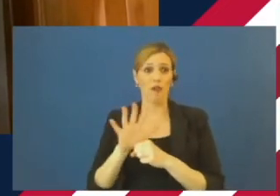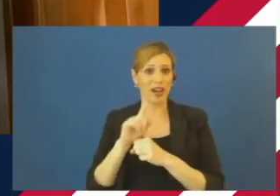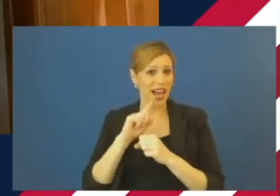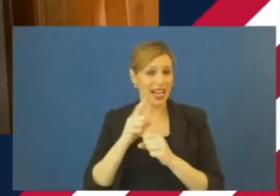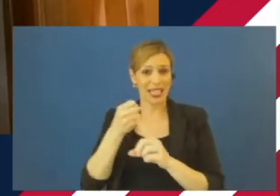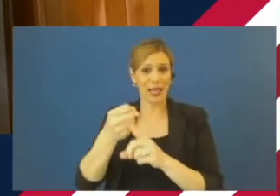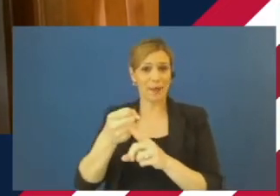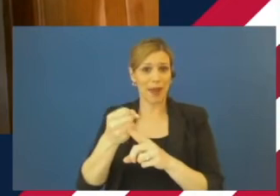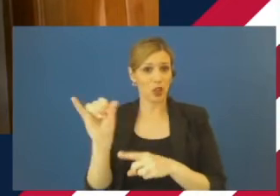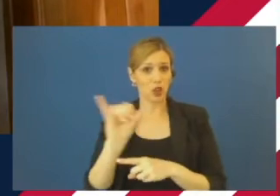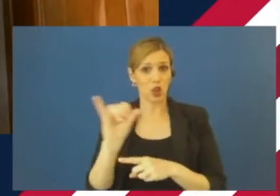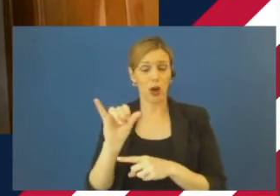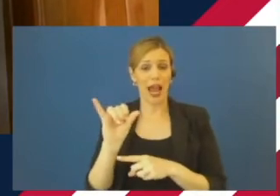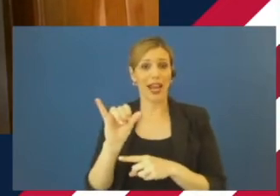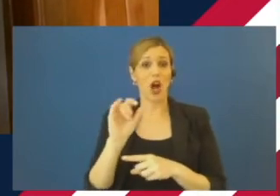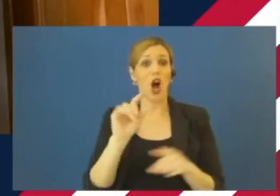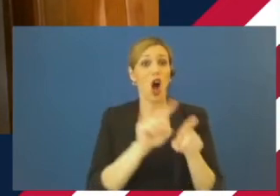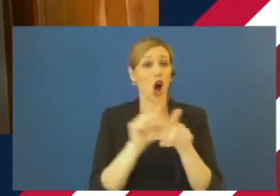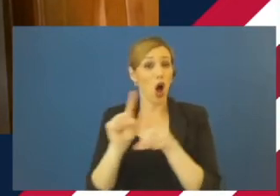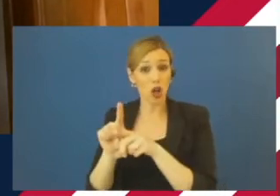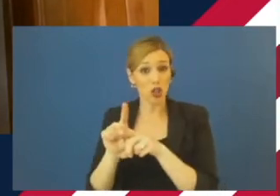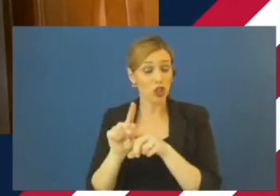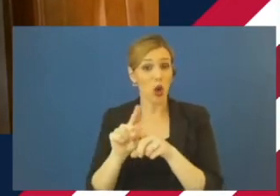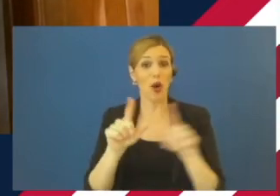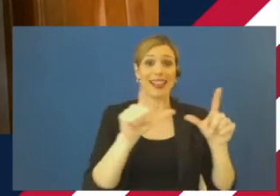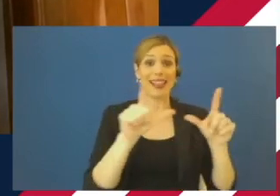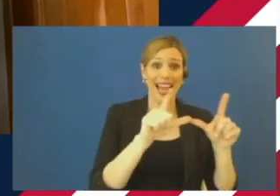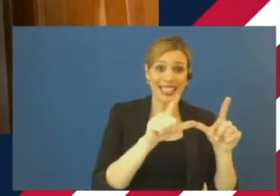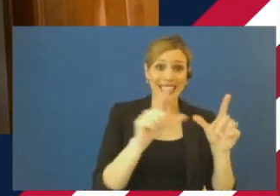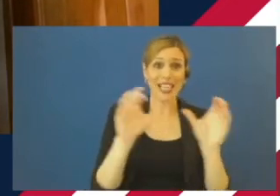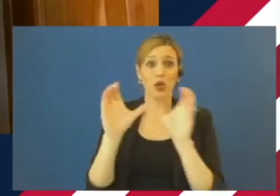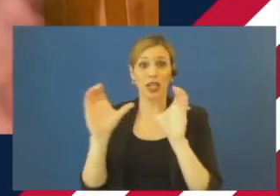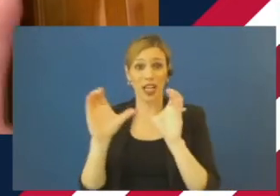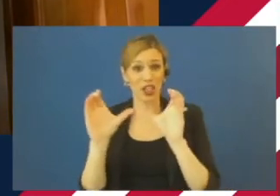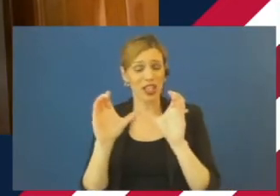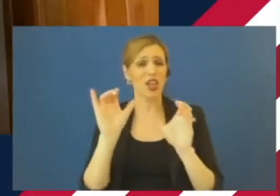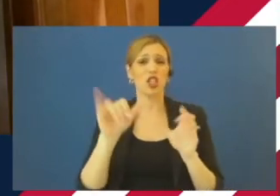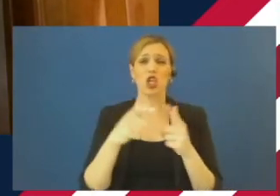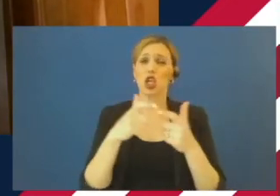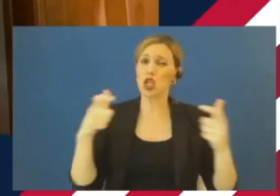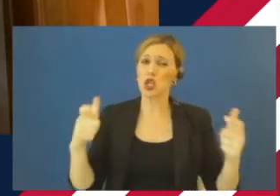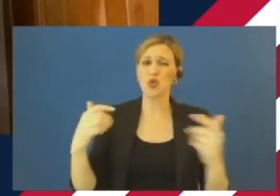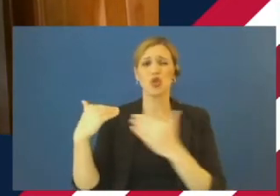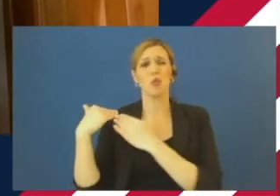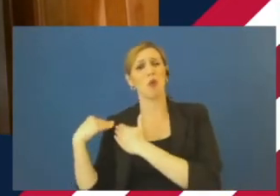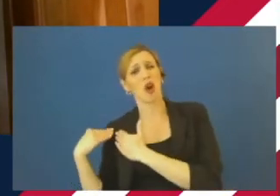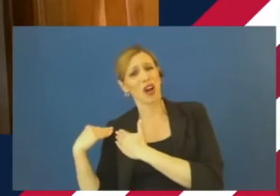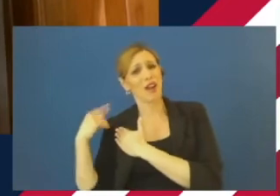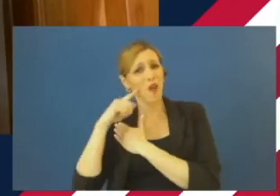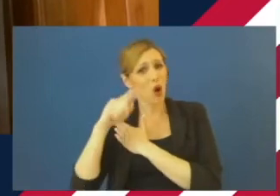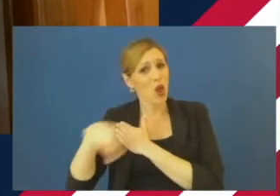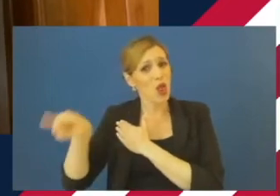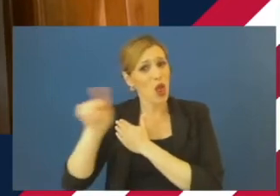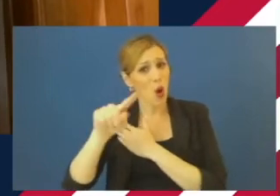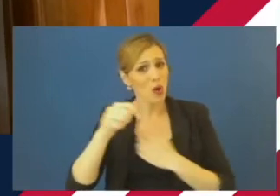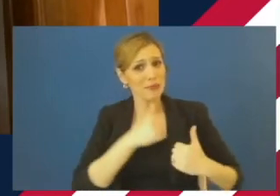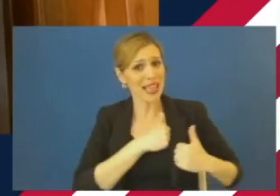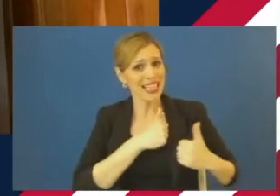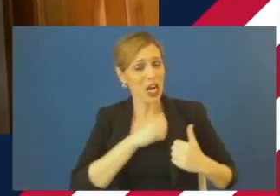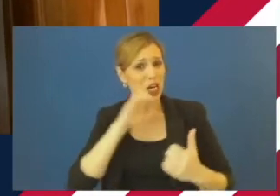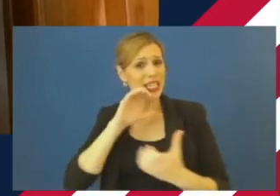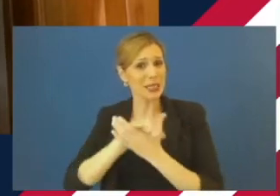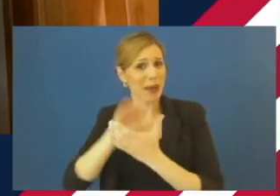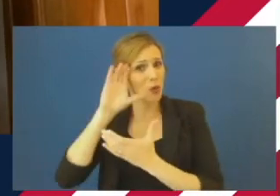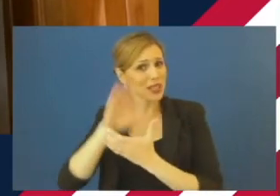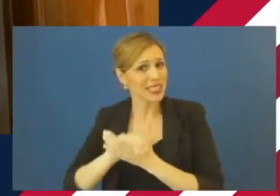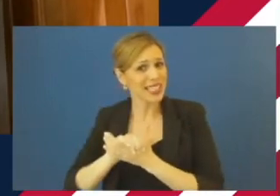of regulation around licensing and credentialing across states that can obstruct the military spouse entering the workforce,